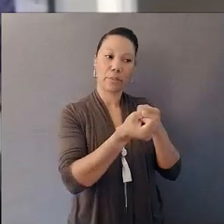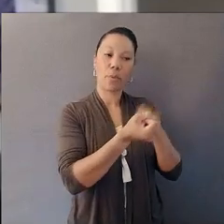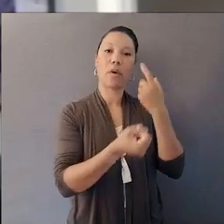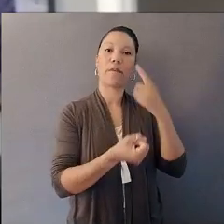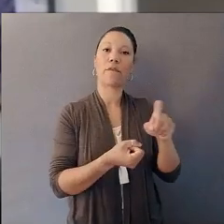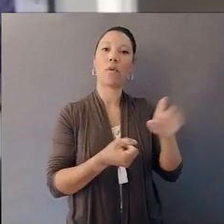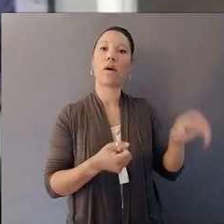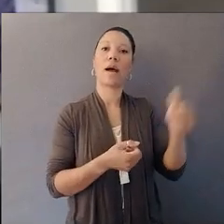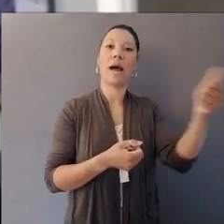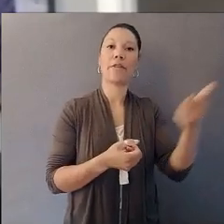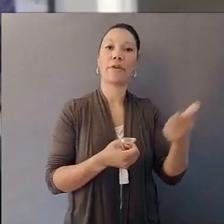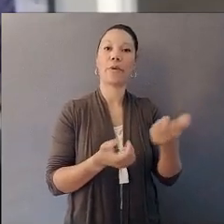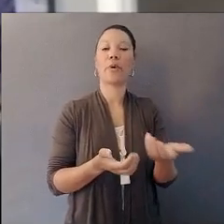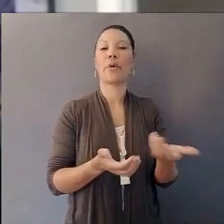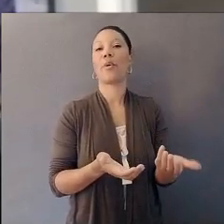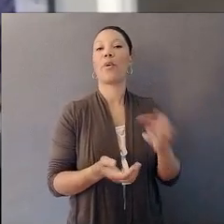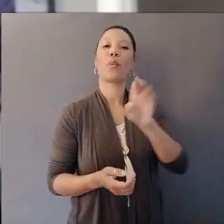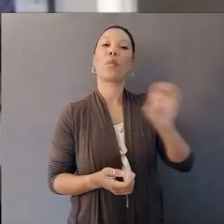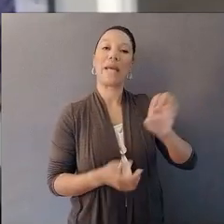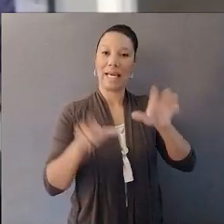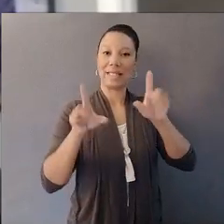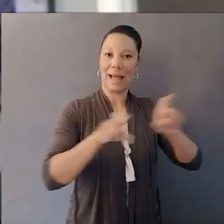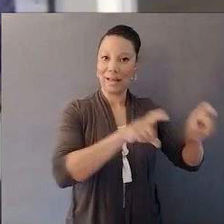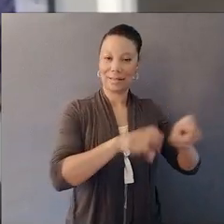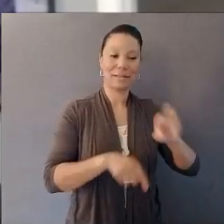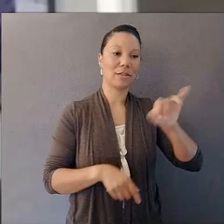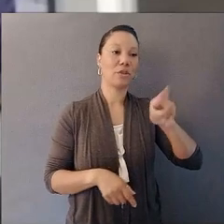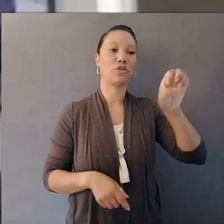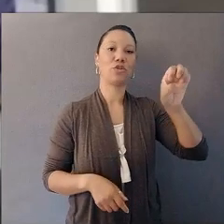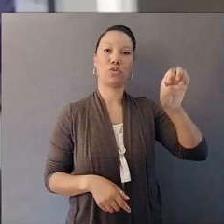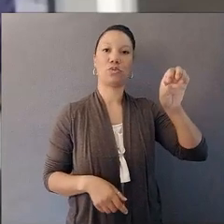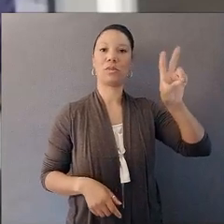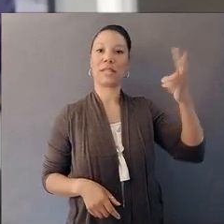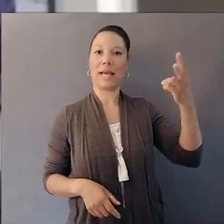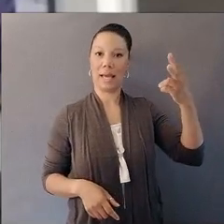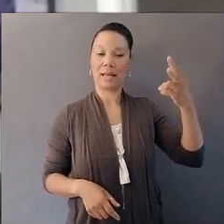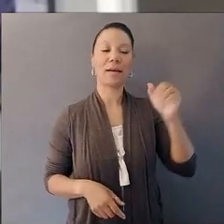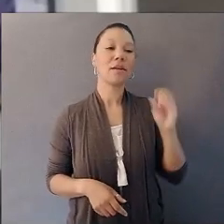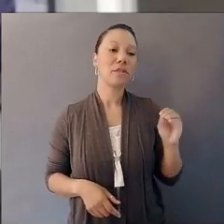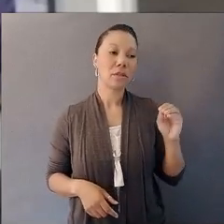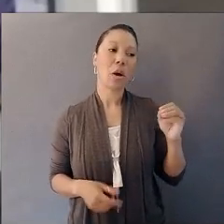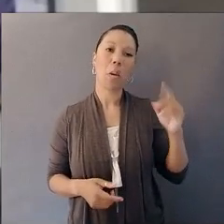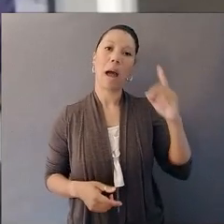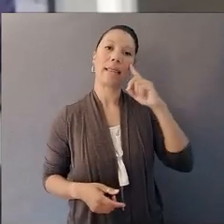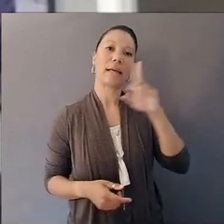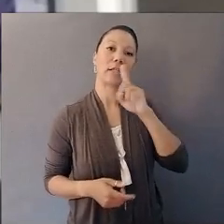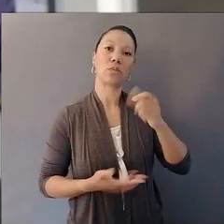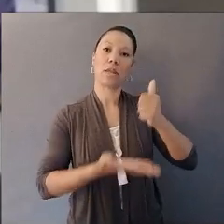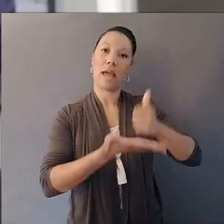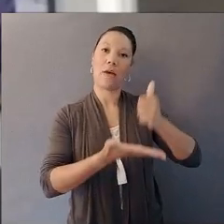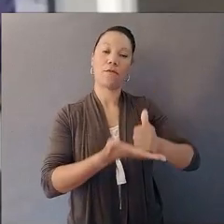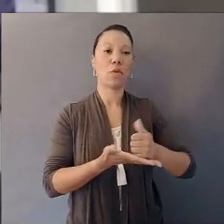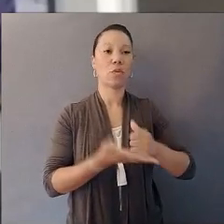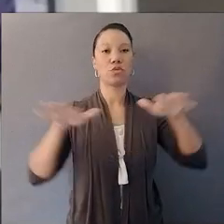1st. And although it doesn't fix every problem, because there's big problems we can't fix, I find that that's really helpful to keep myself grounded